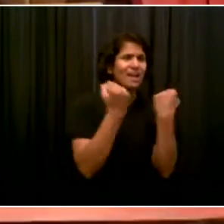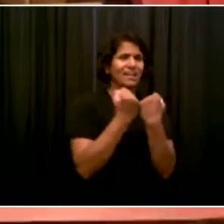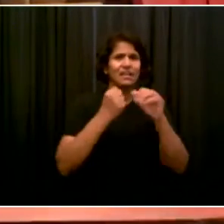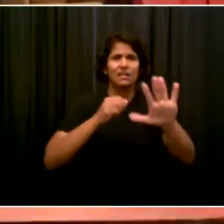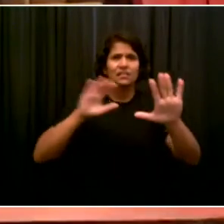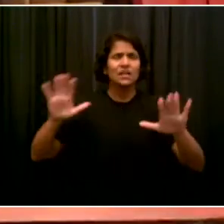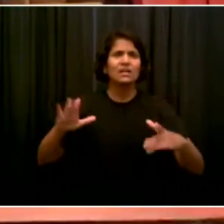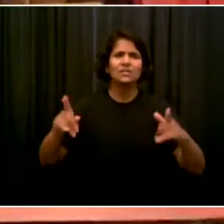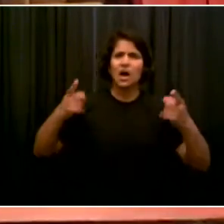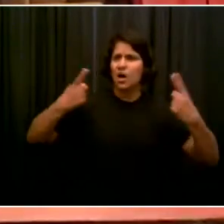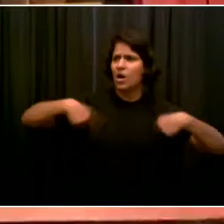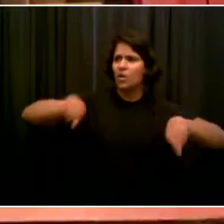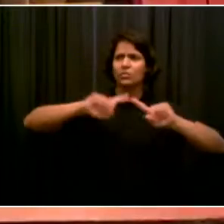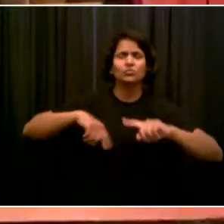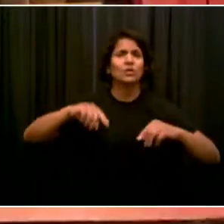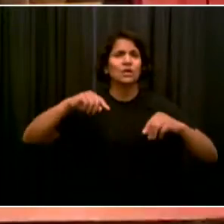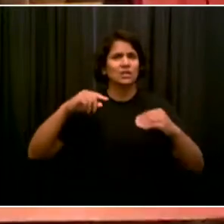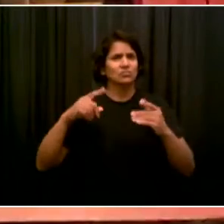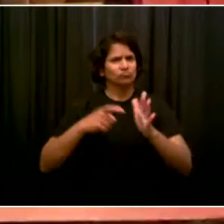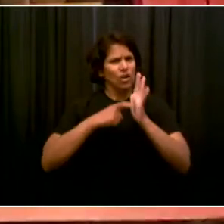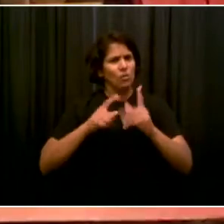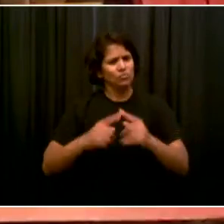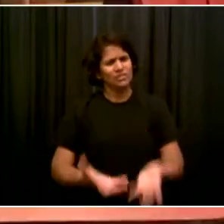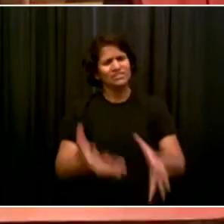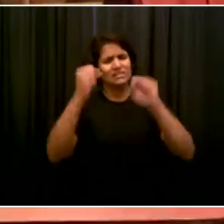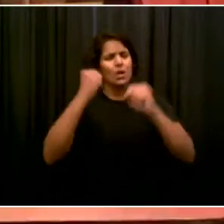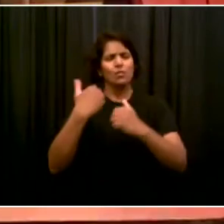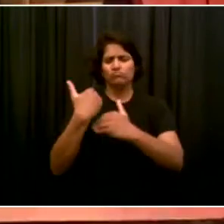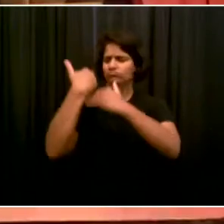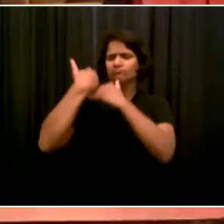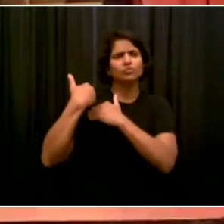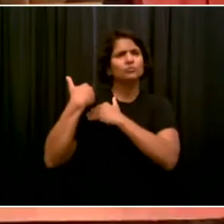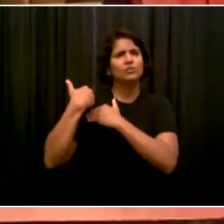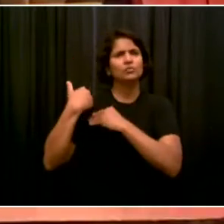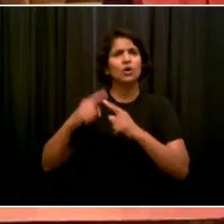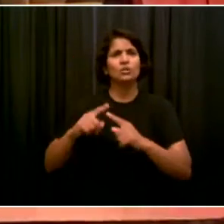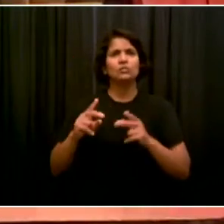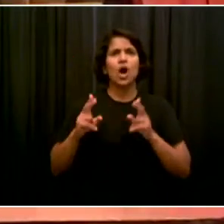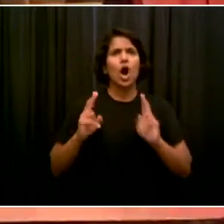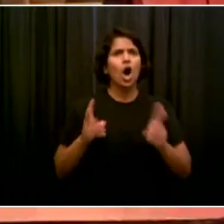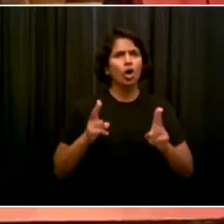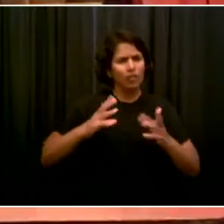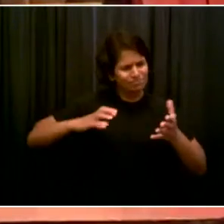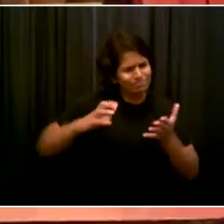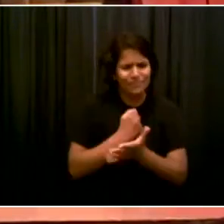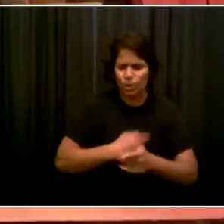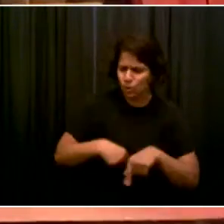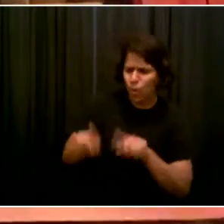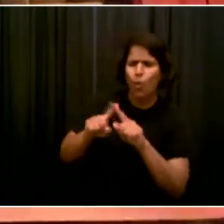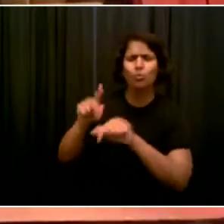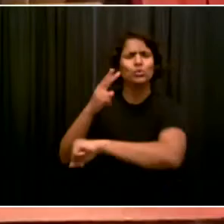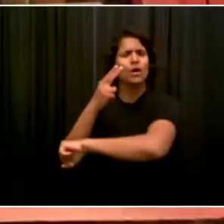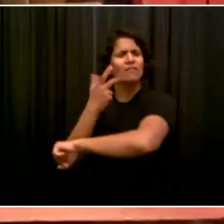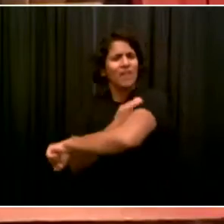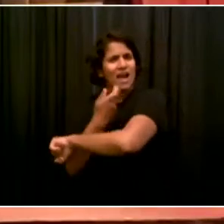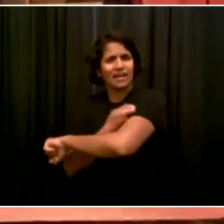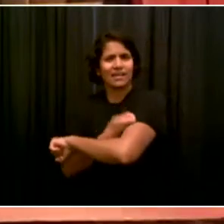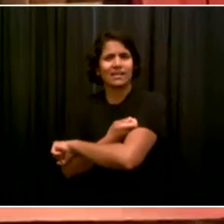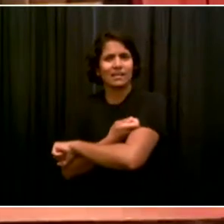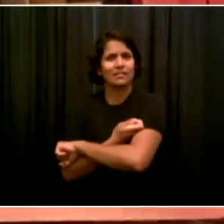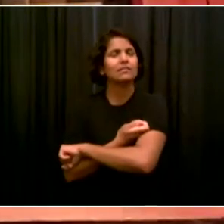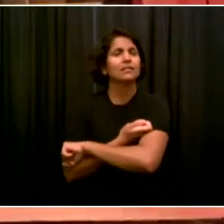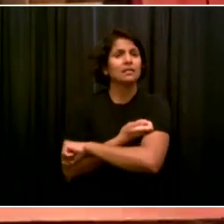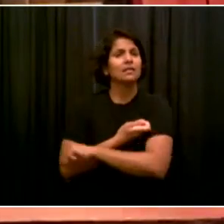vaccination, to get it as quickly as possible, and keep one another safe. So, Mayor, thank you